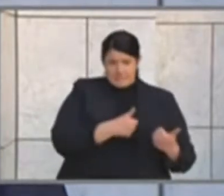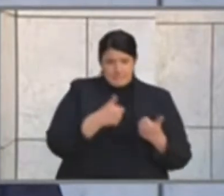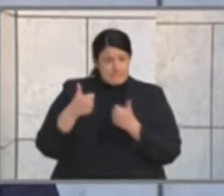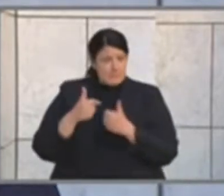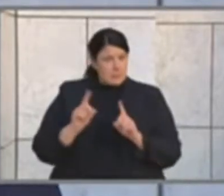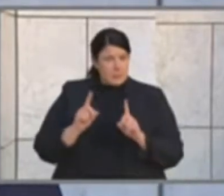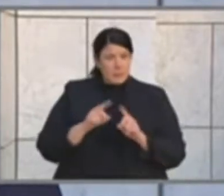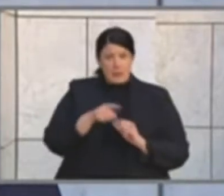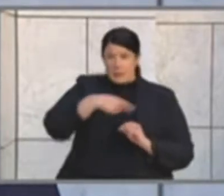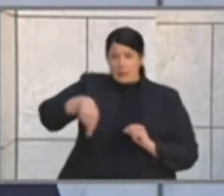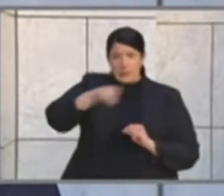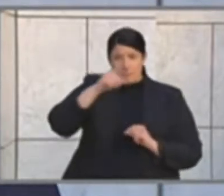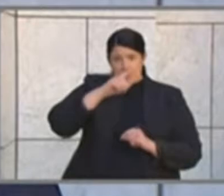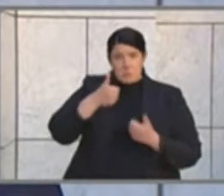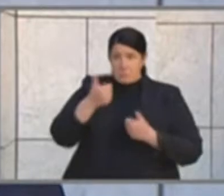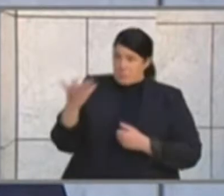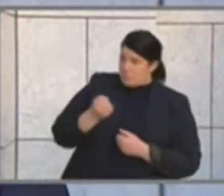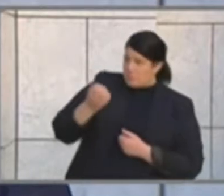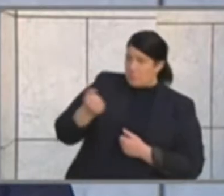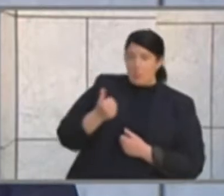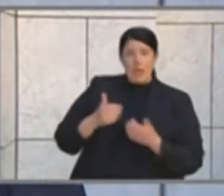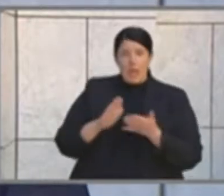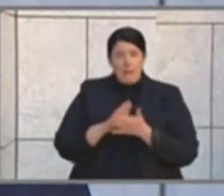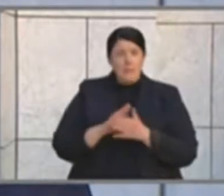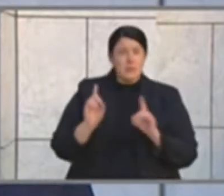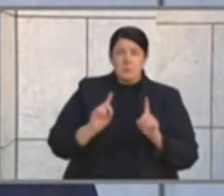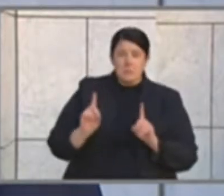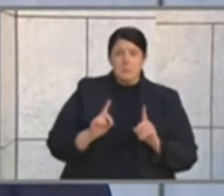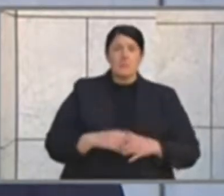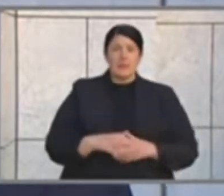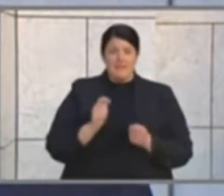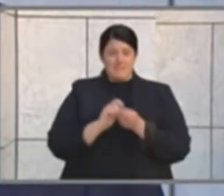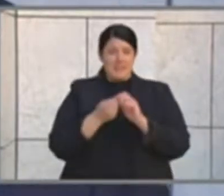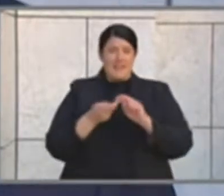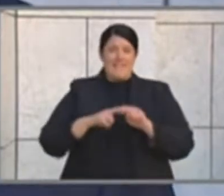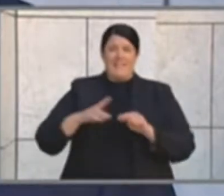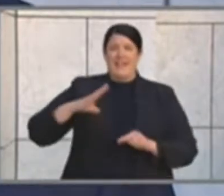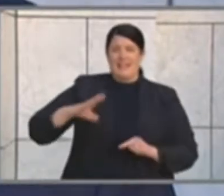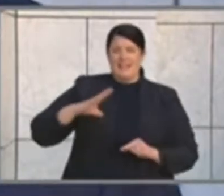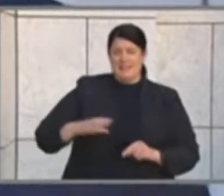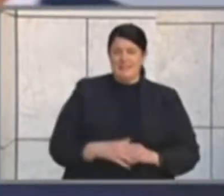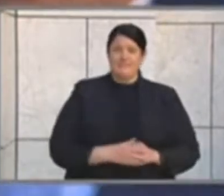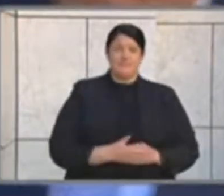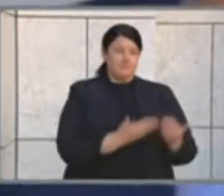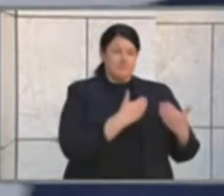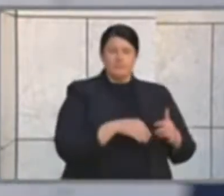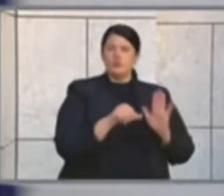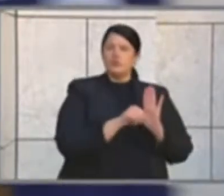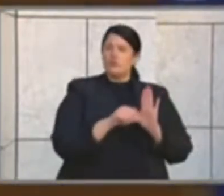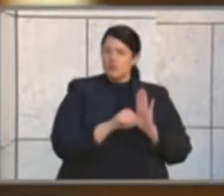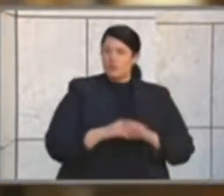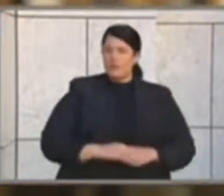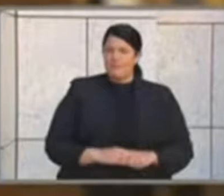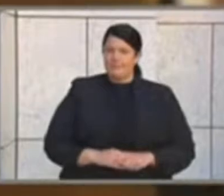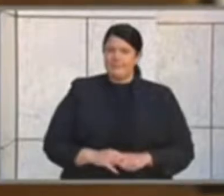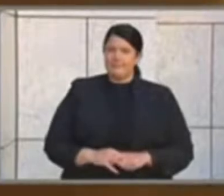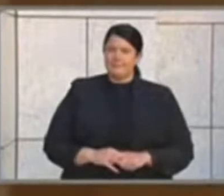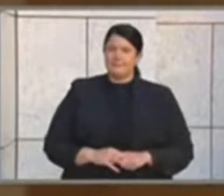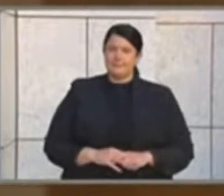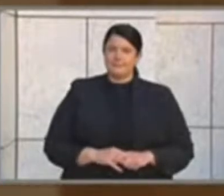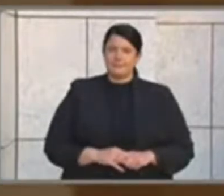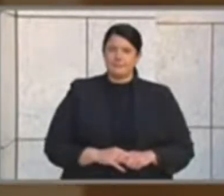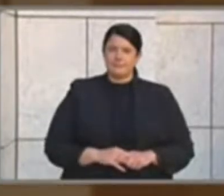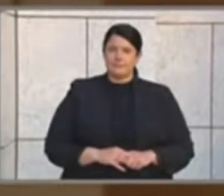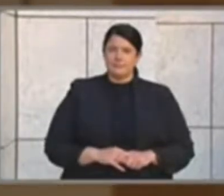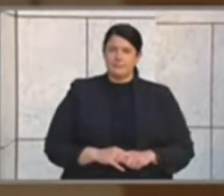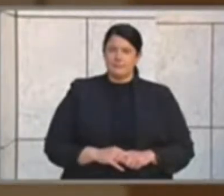and the experience on the ground, and to make any amendments that are necessary. The Treasurer, I think. Well, thanks, Prime Minister. Yes, the review